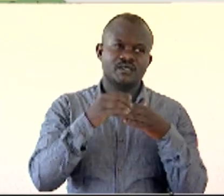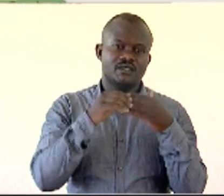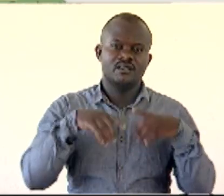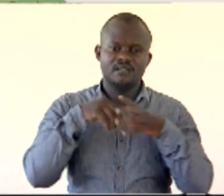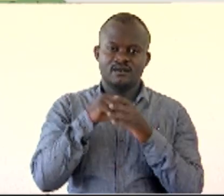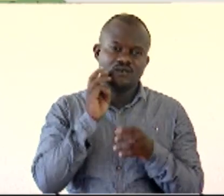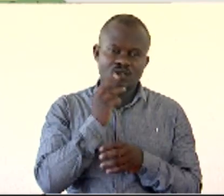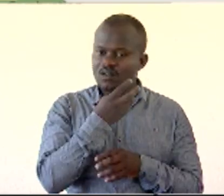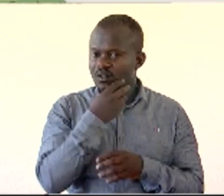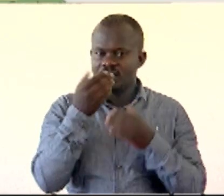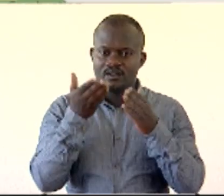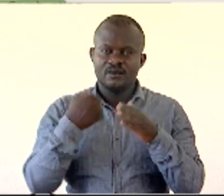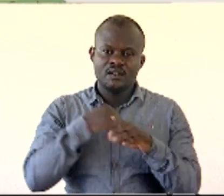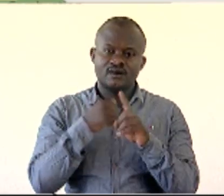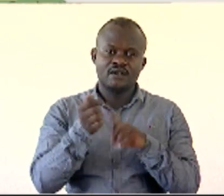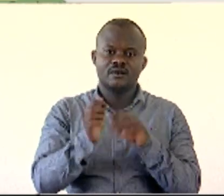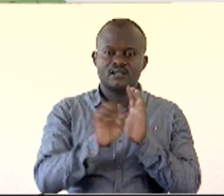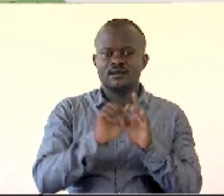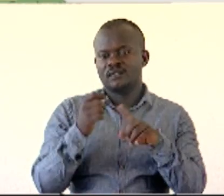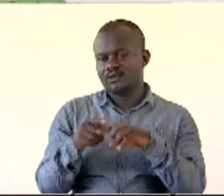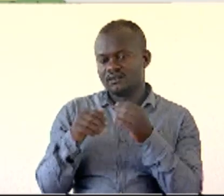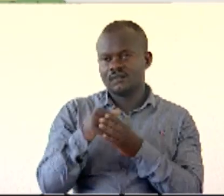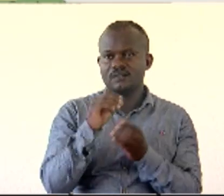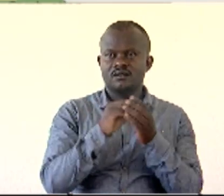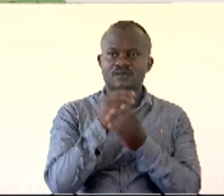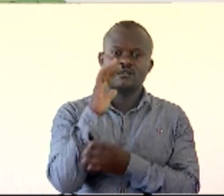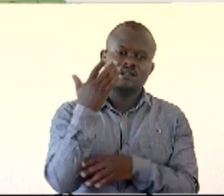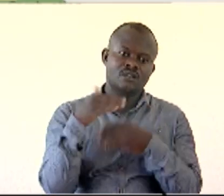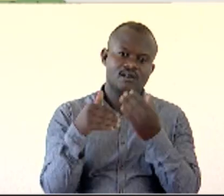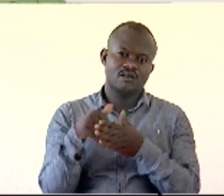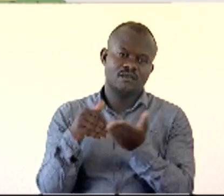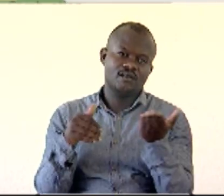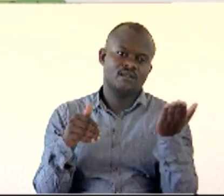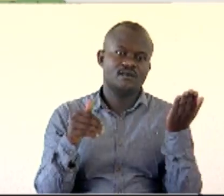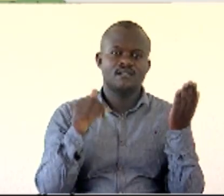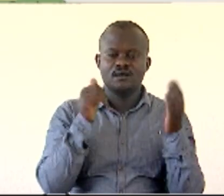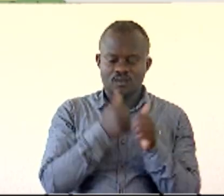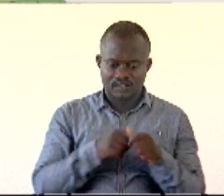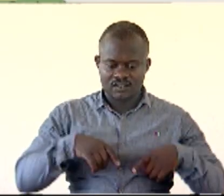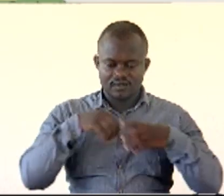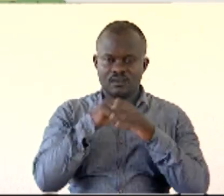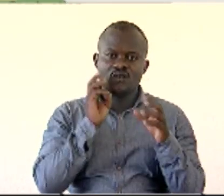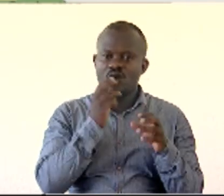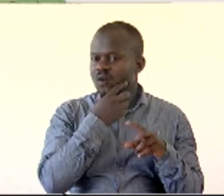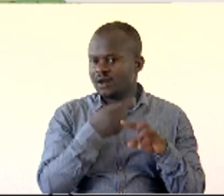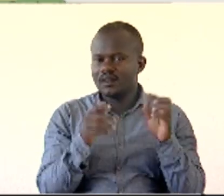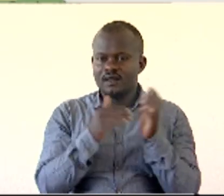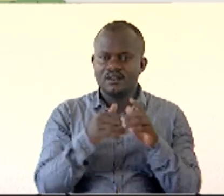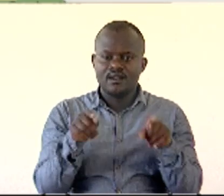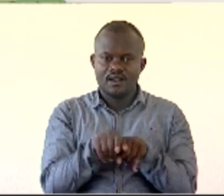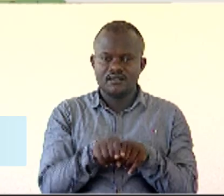water. Here we can take an example of different plants and algae which live in water, as well